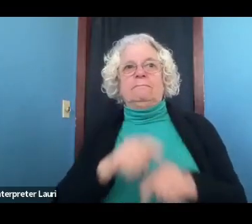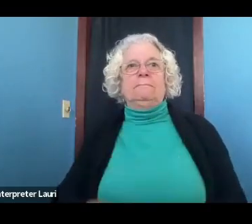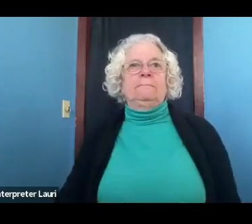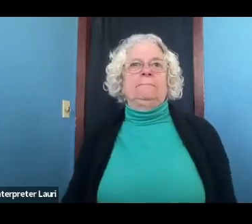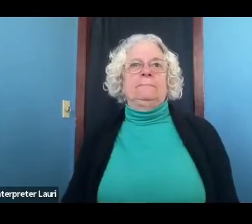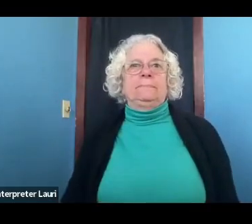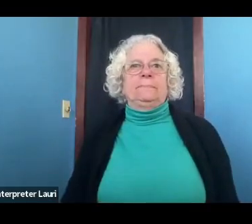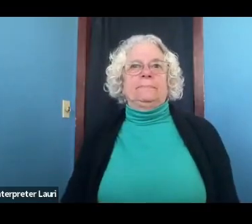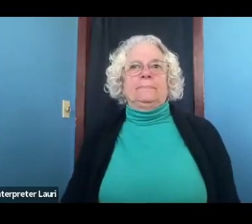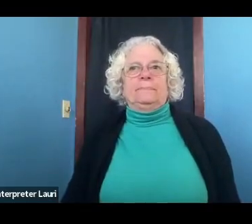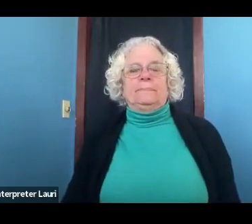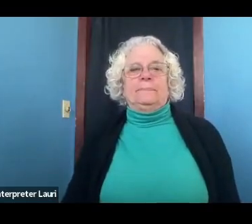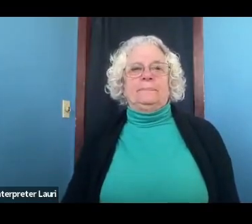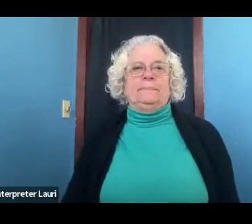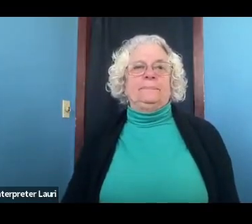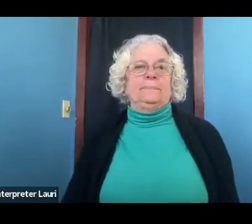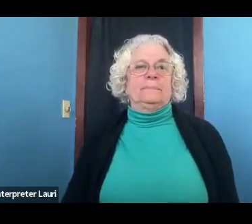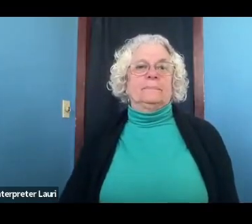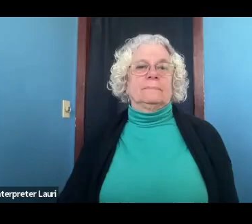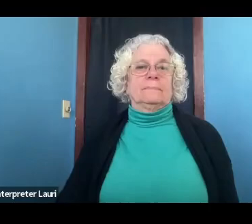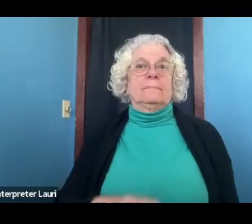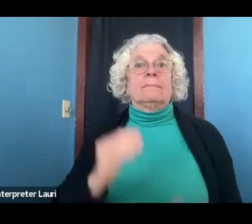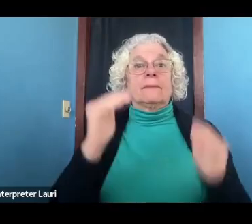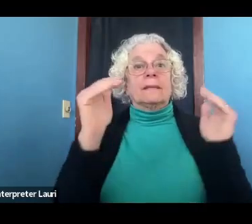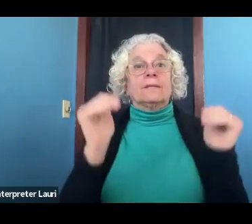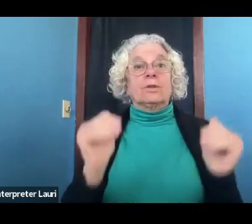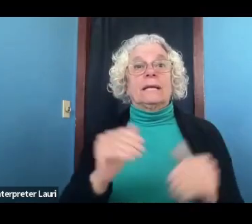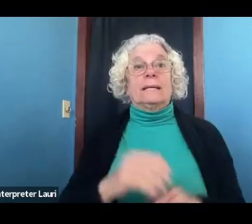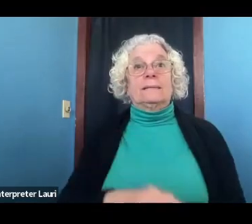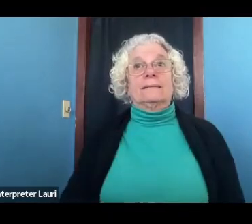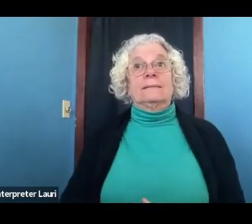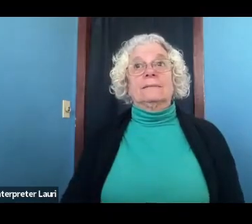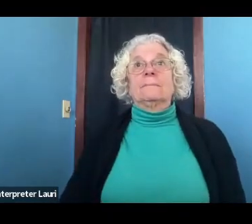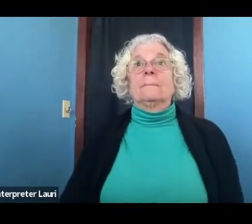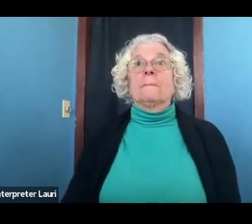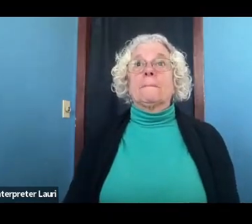for our organization. Let's go to the next one.